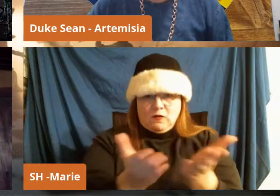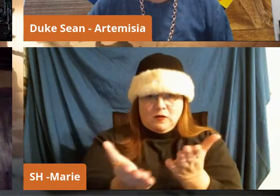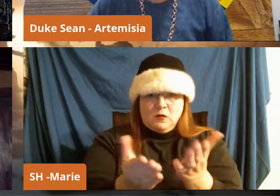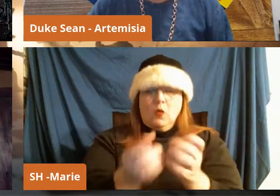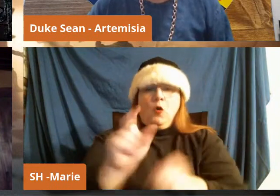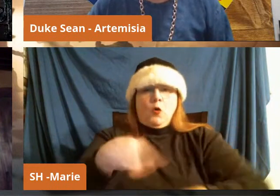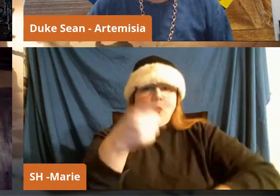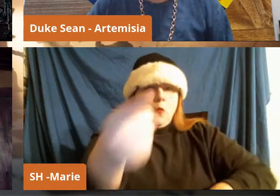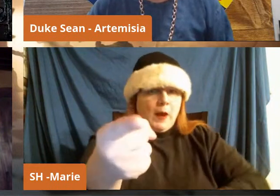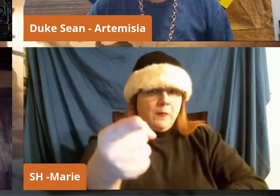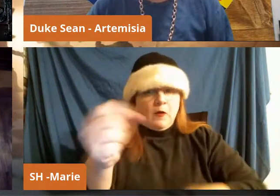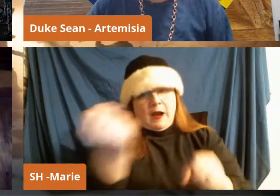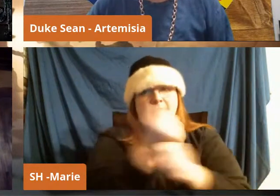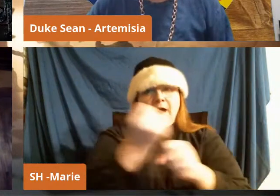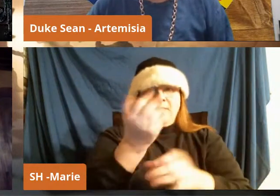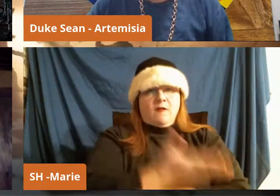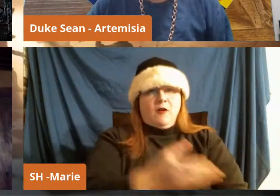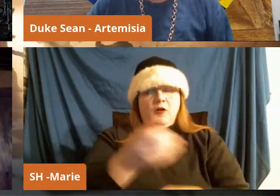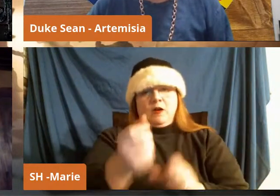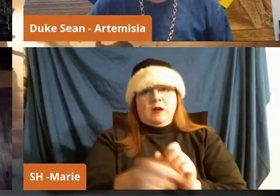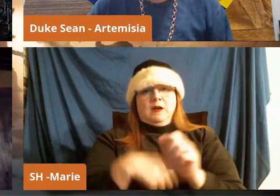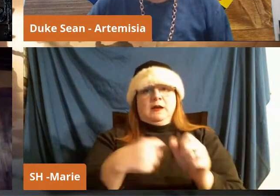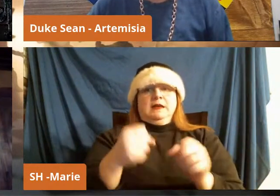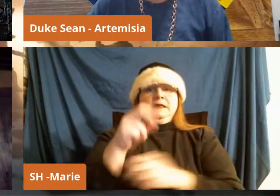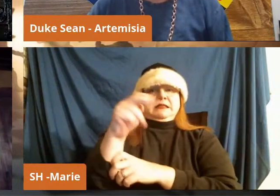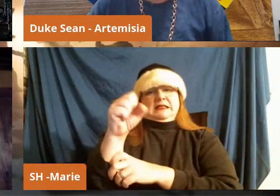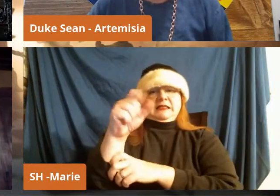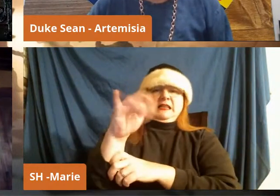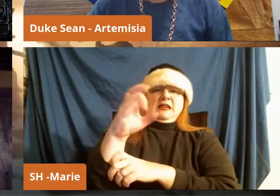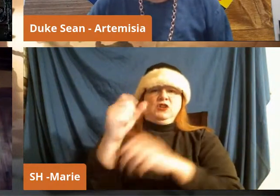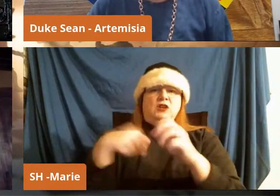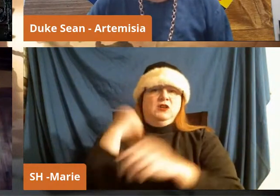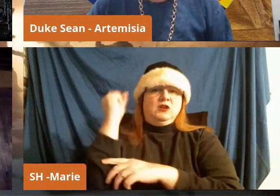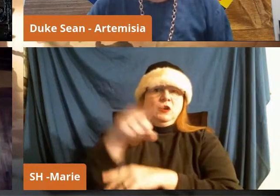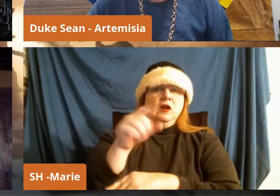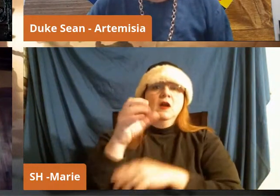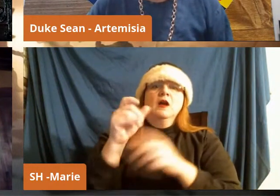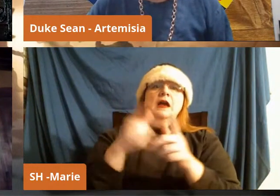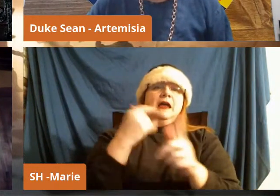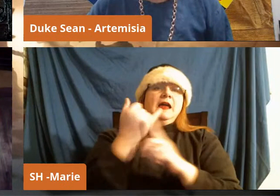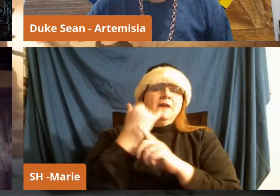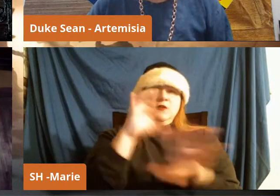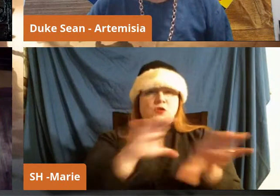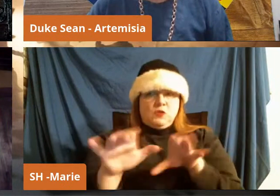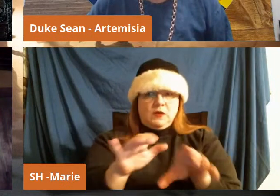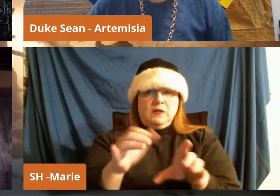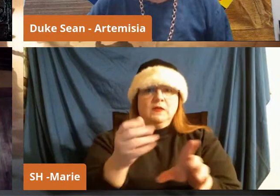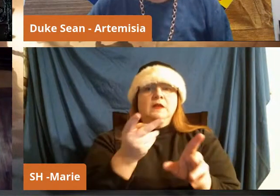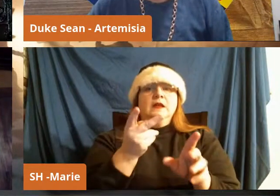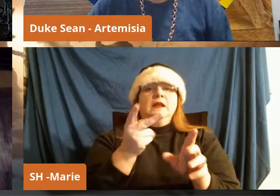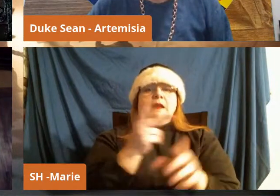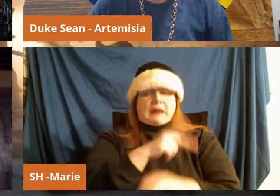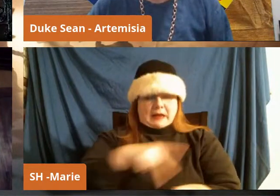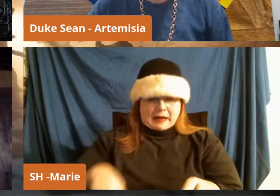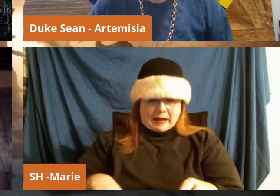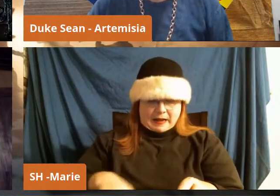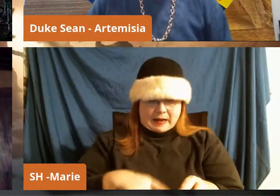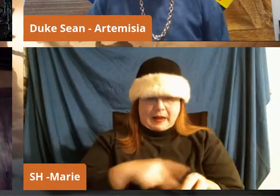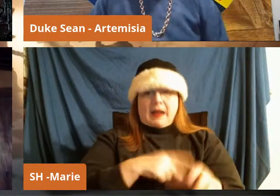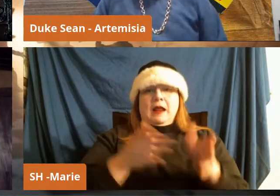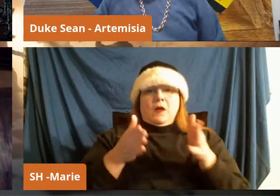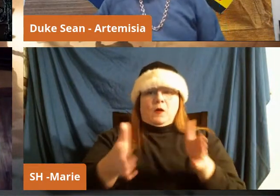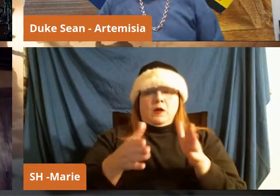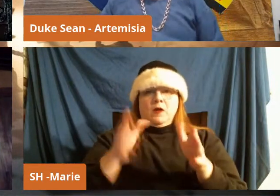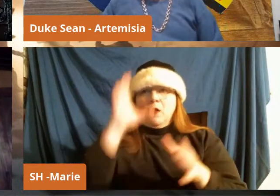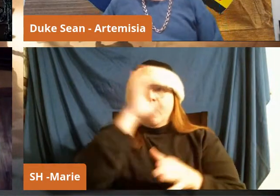rapier fighter or a heavy fighter or a siege engineer for that matter, if you act in a knightly manner and you